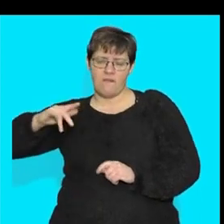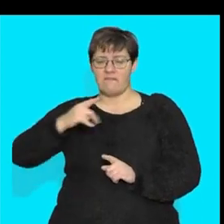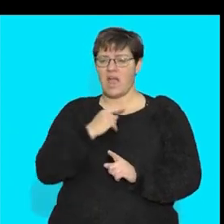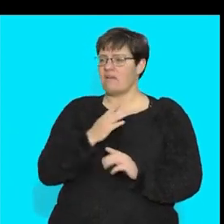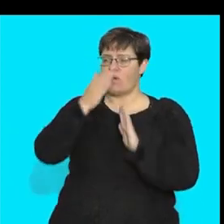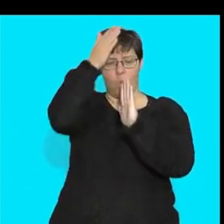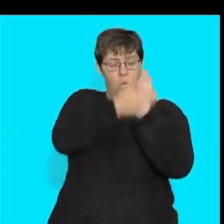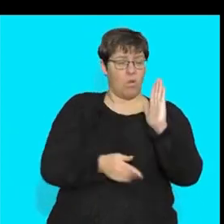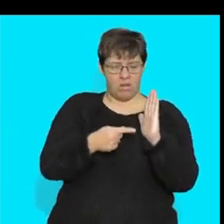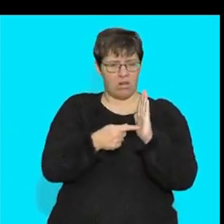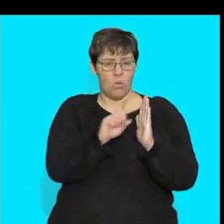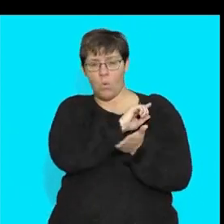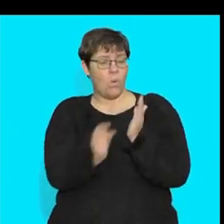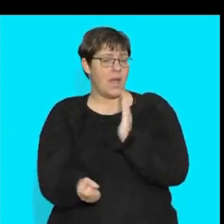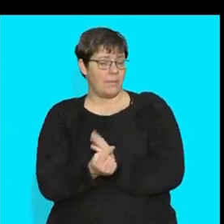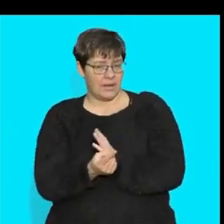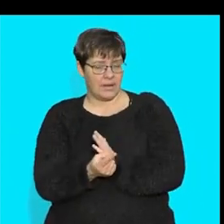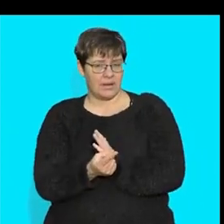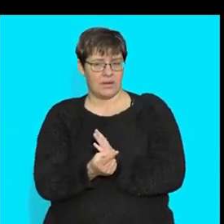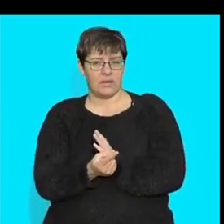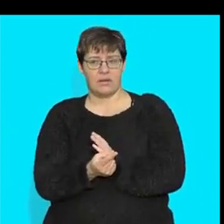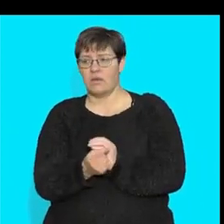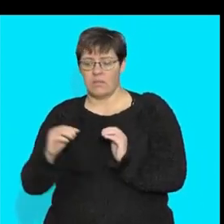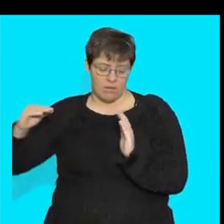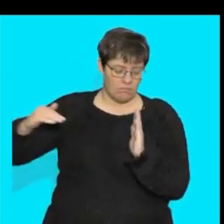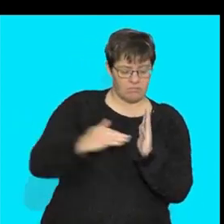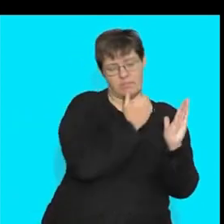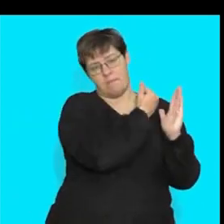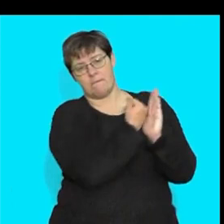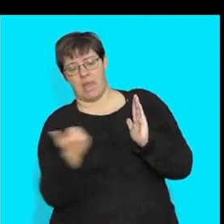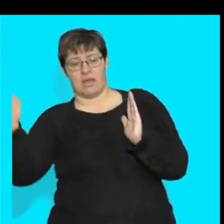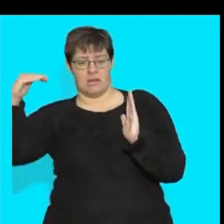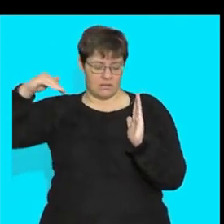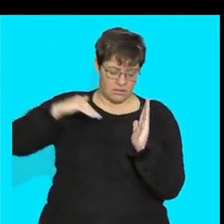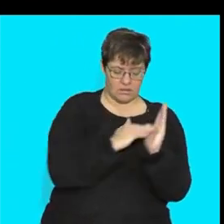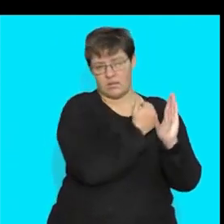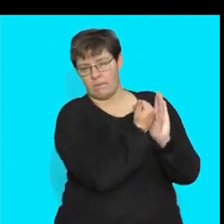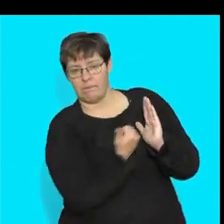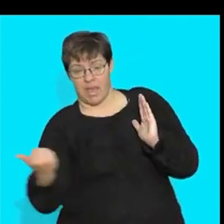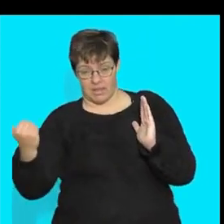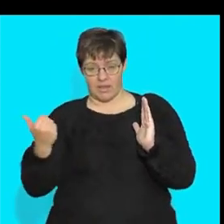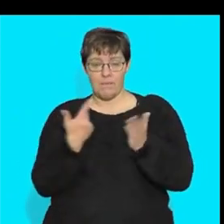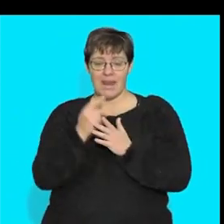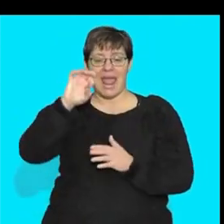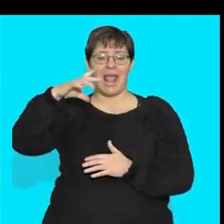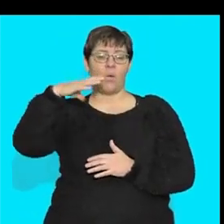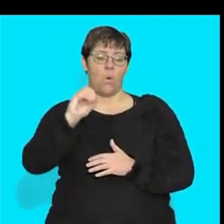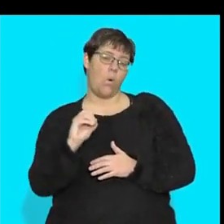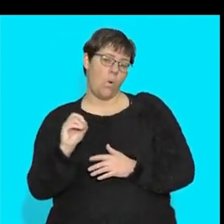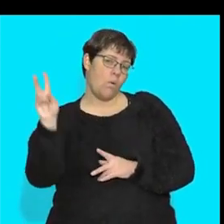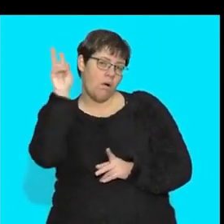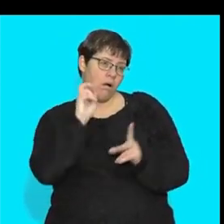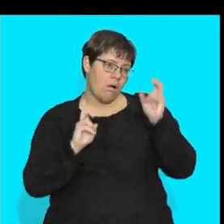just a little wall there, what would happen is they would reflect. They would reflect and they would go back. So you will start